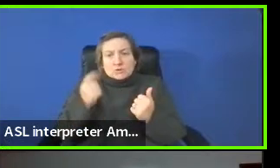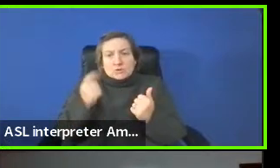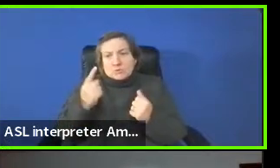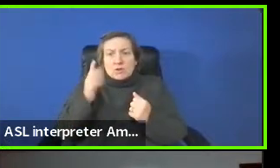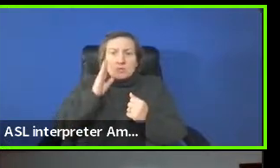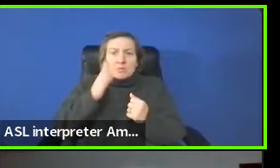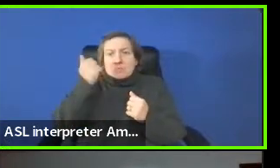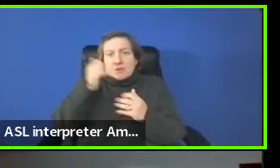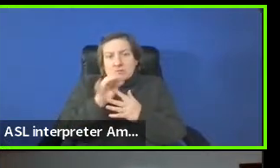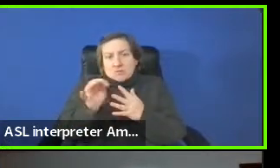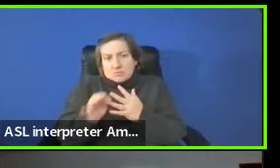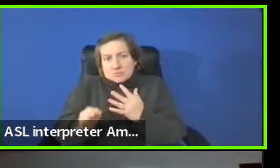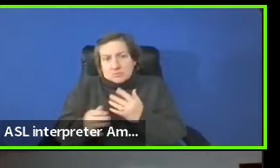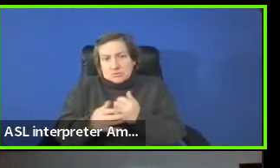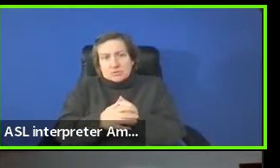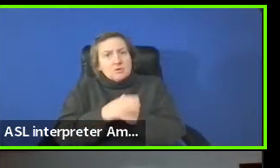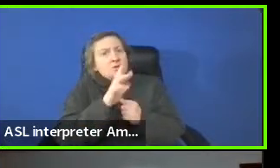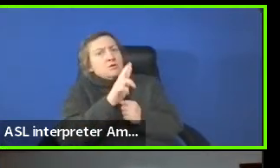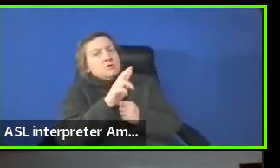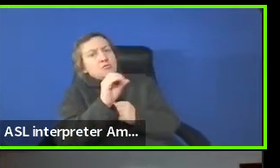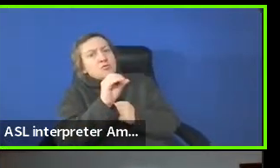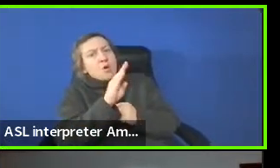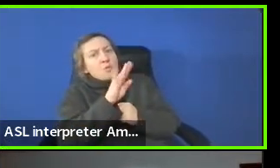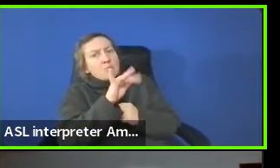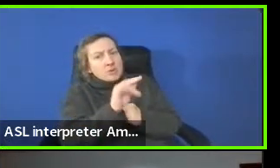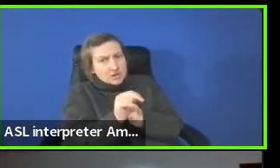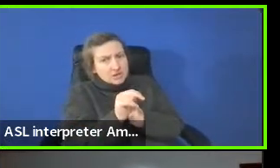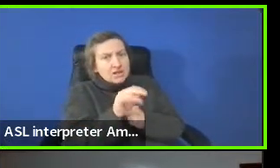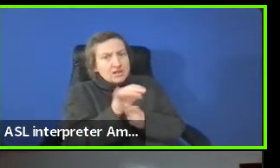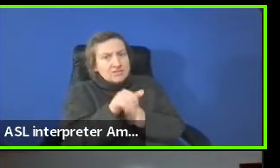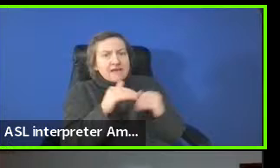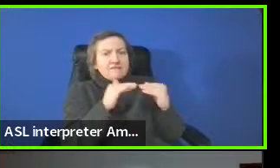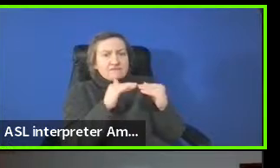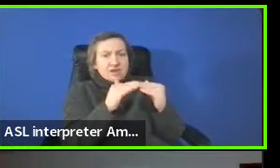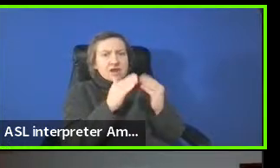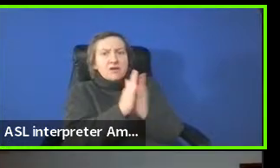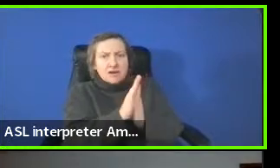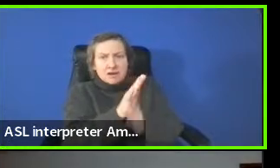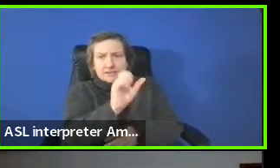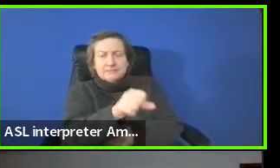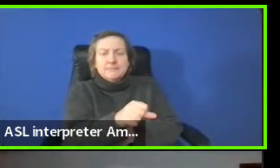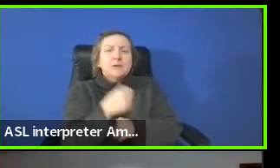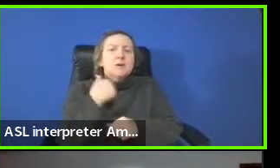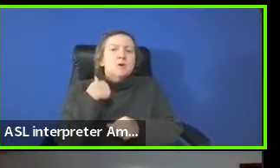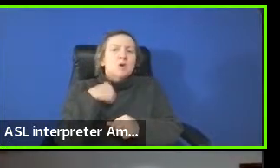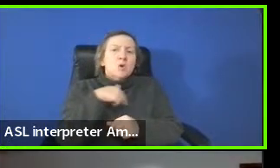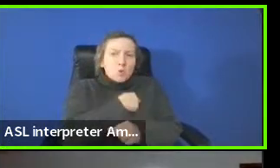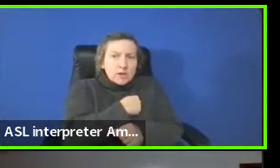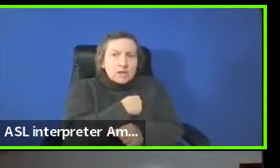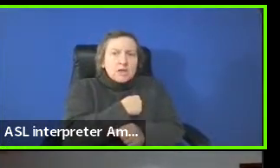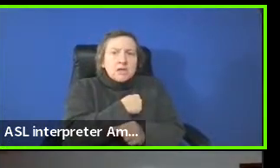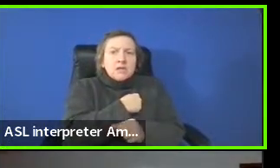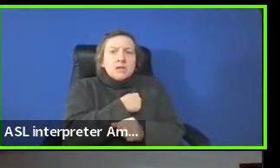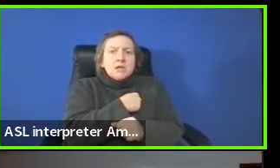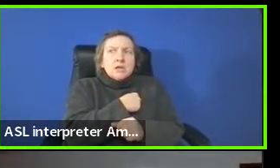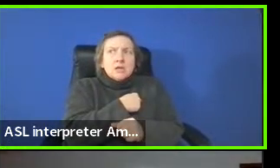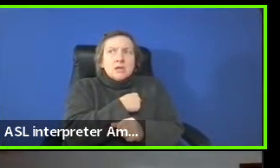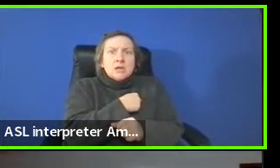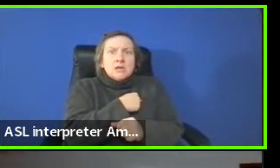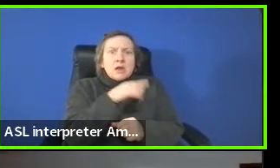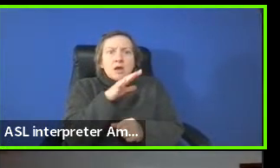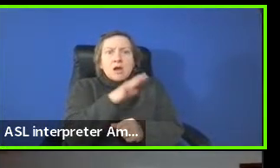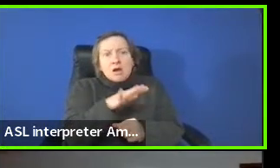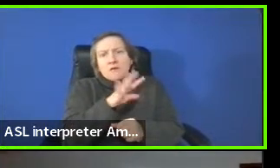better option. So Robin, that's certainly a fair ask. And we are about 40